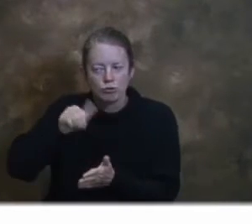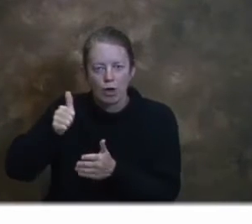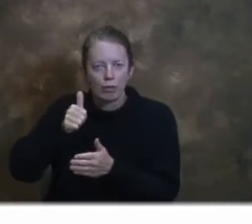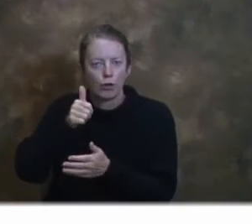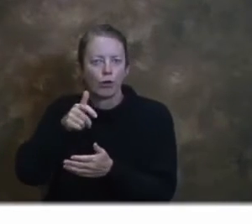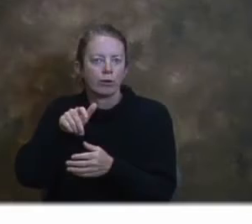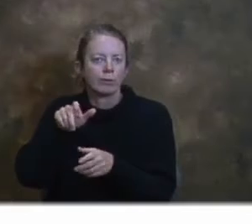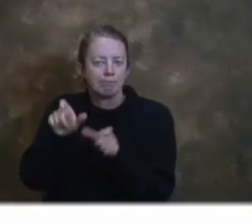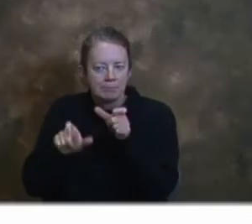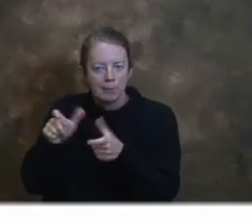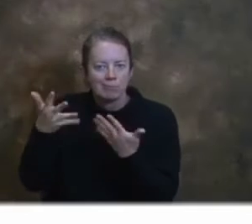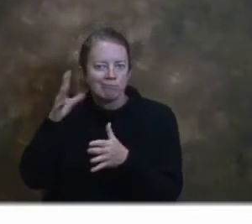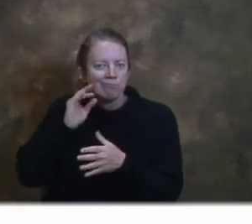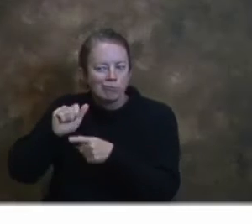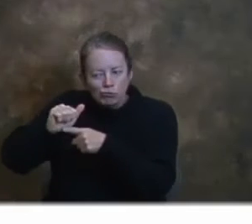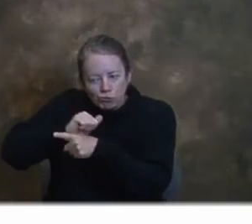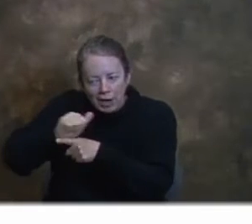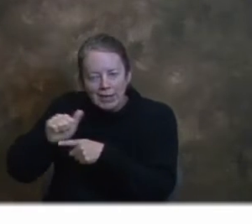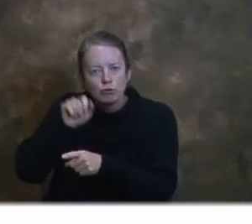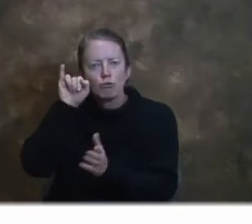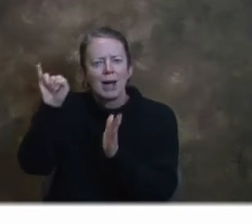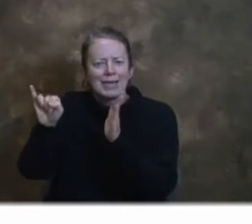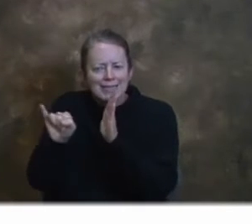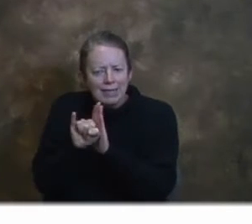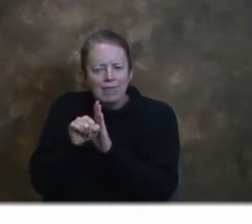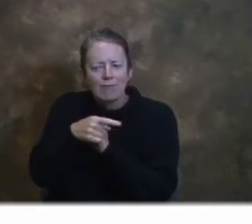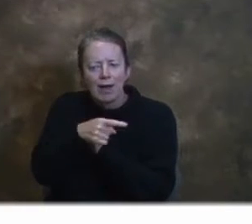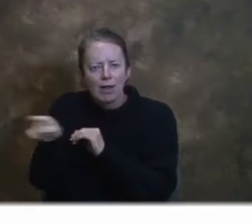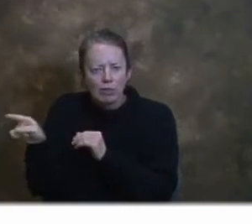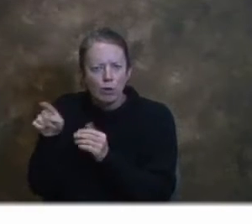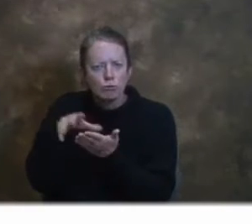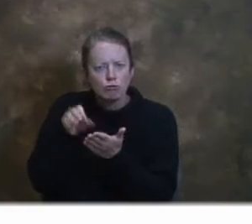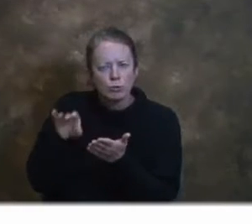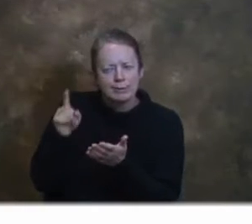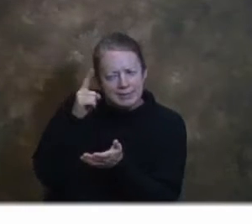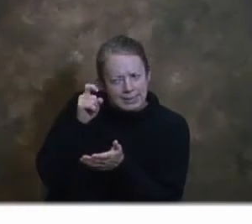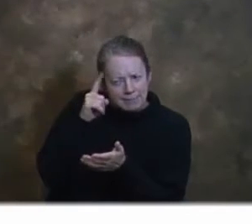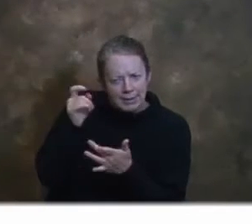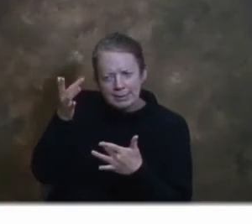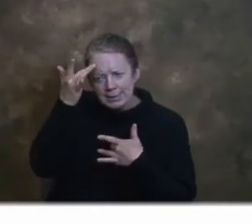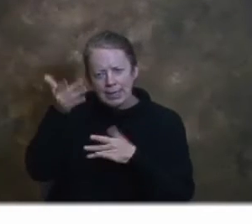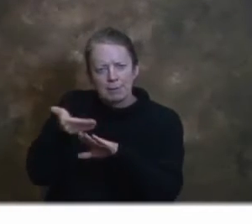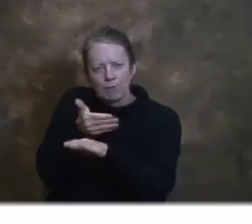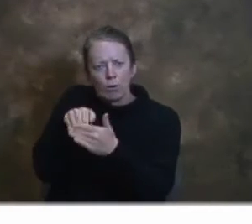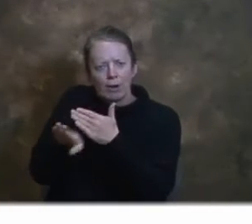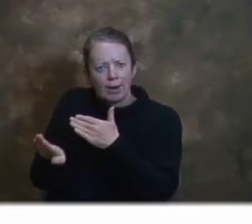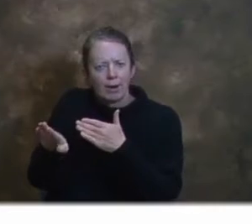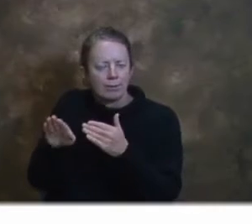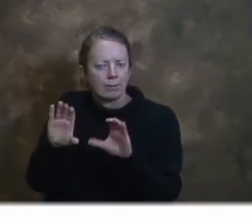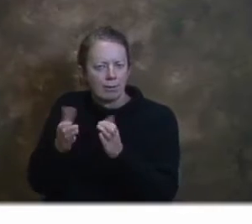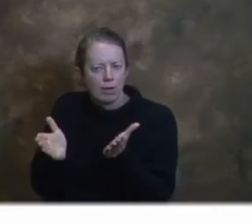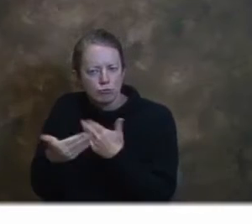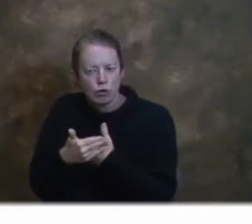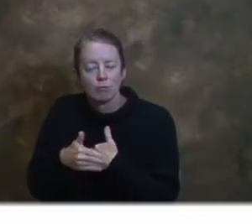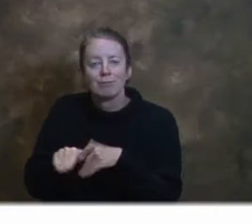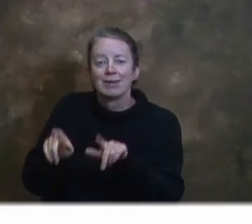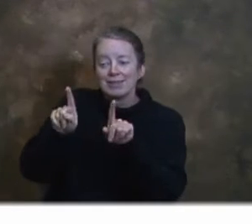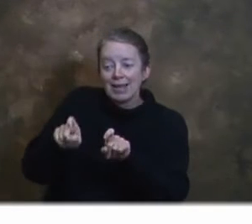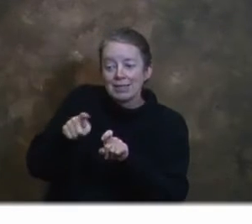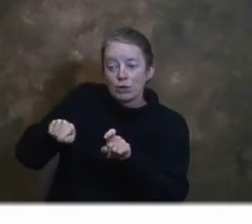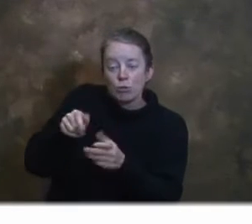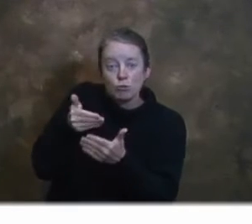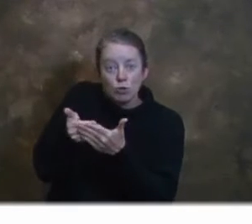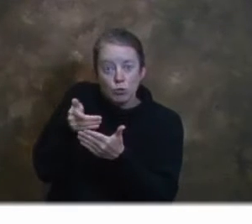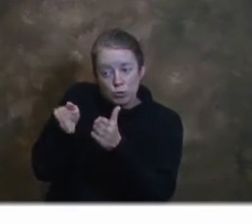identify suspect cases prior to presenting to the classroom, testing of close contacts when necessary, and testing individuals throughout